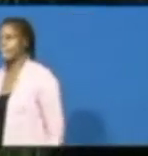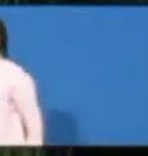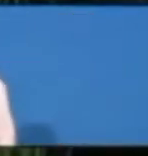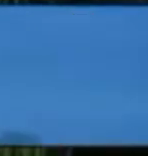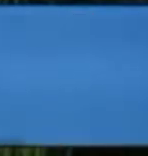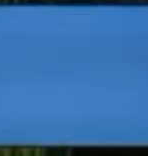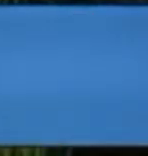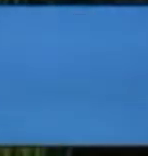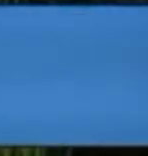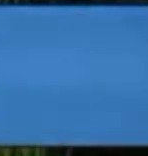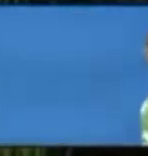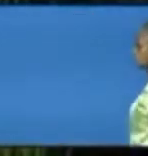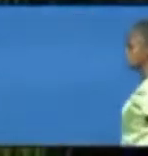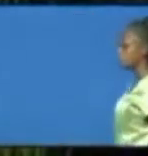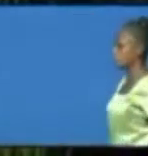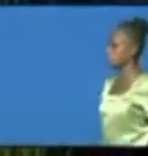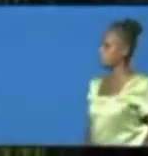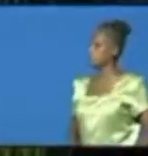The glory.